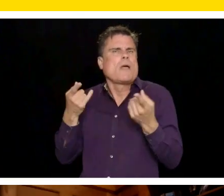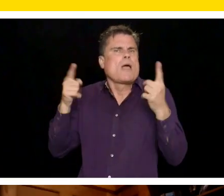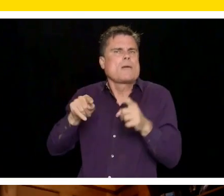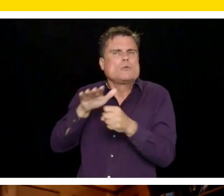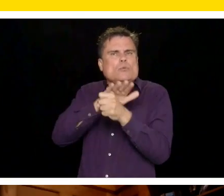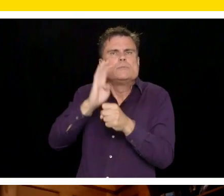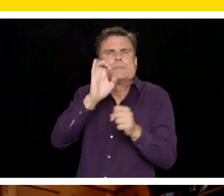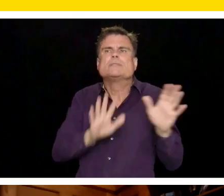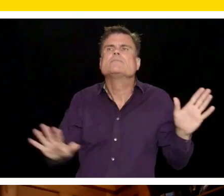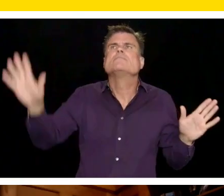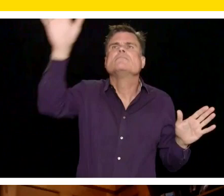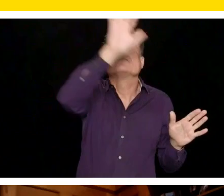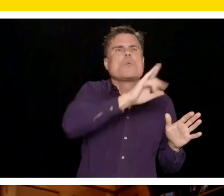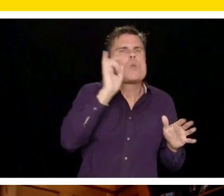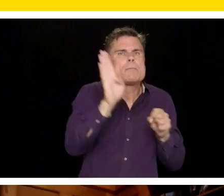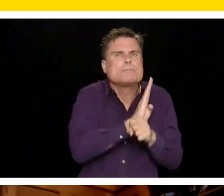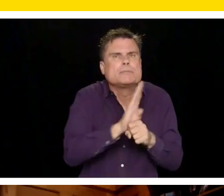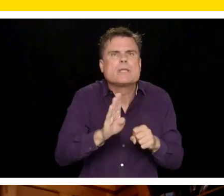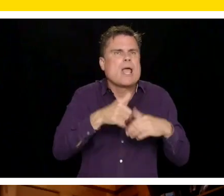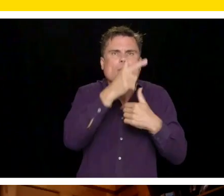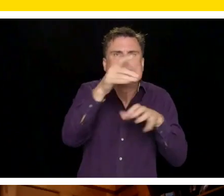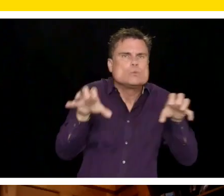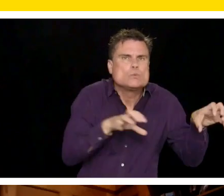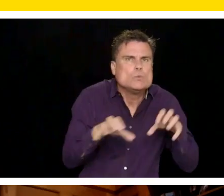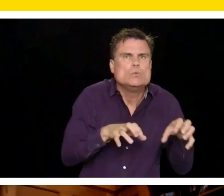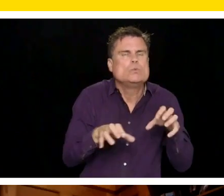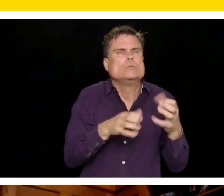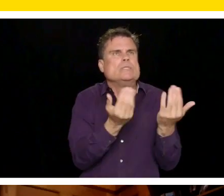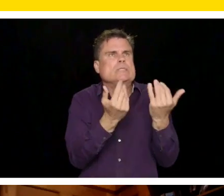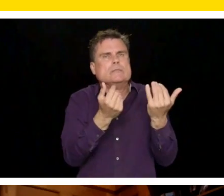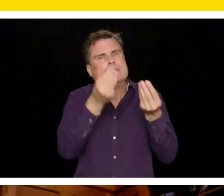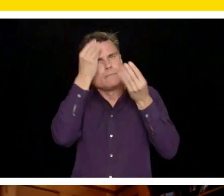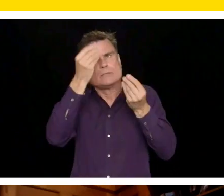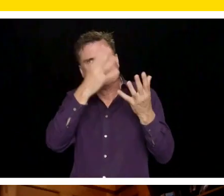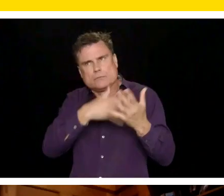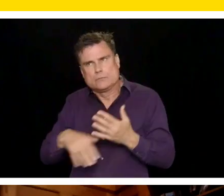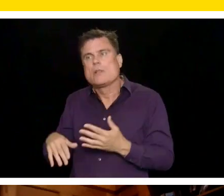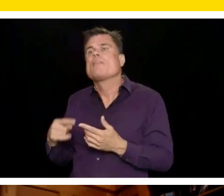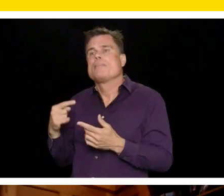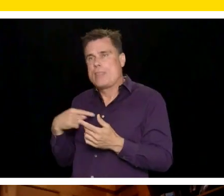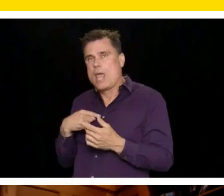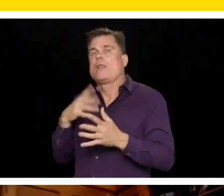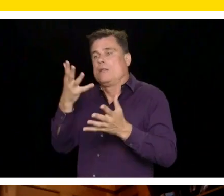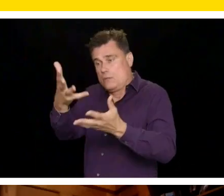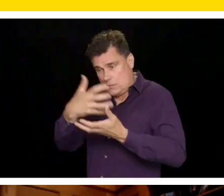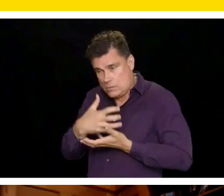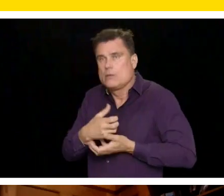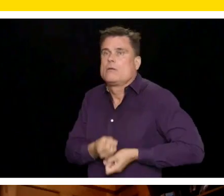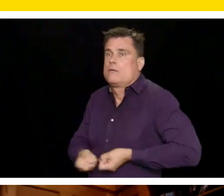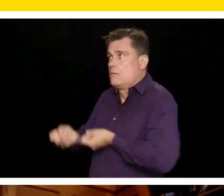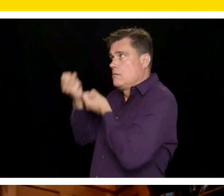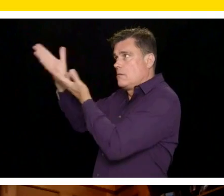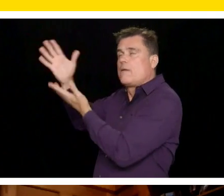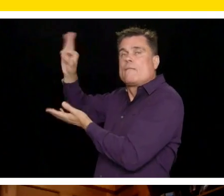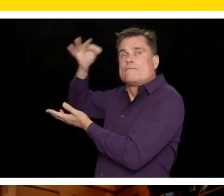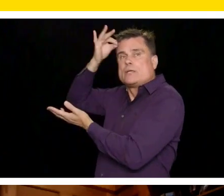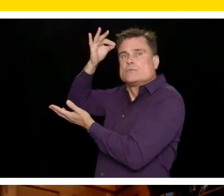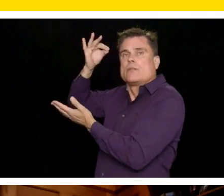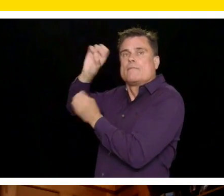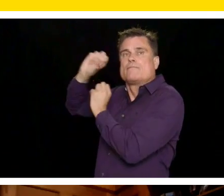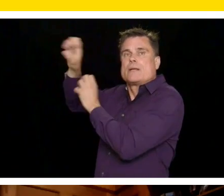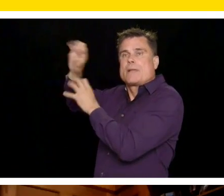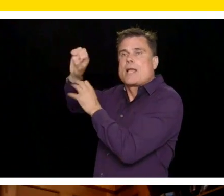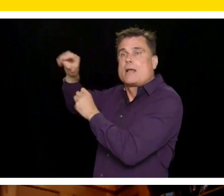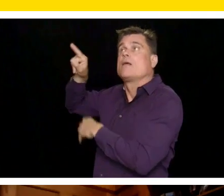the federal government. And I want to let everybody know that my federal counterparts were very, very interested, specifically getting that